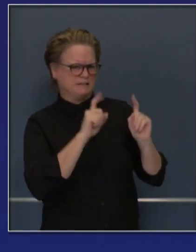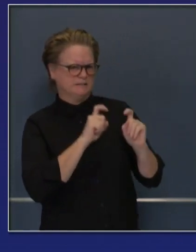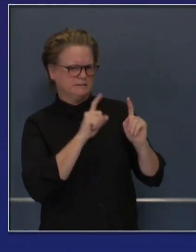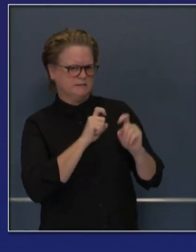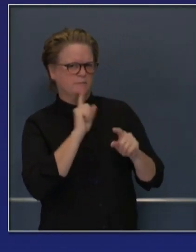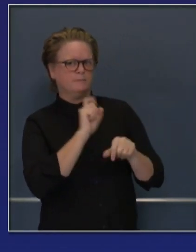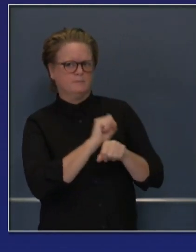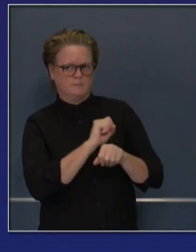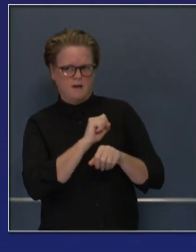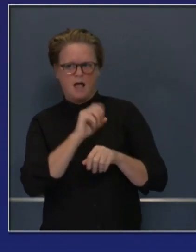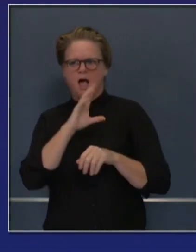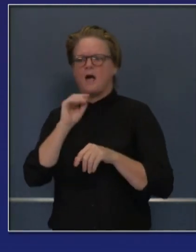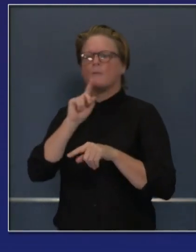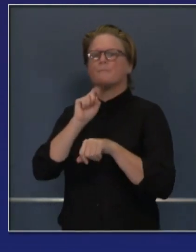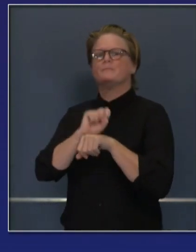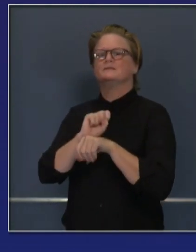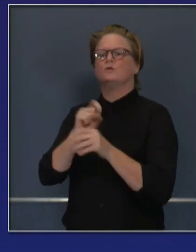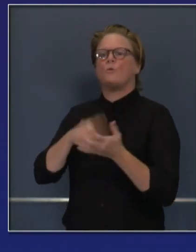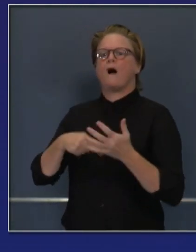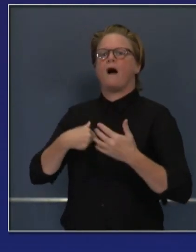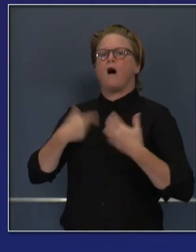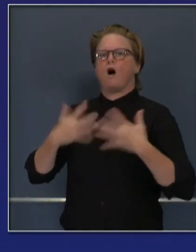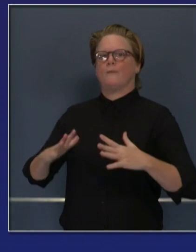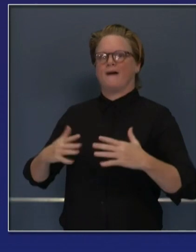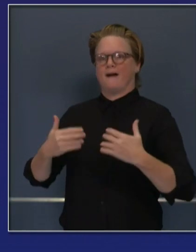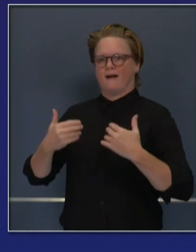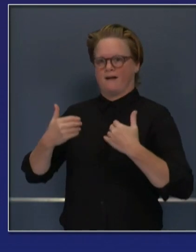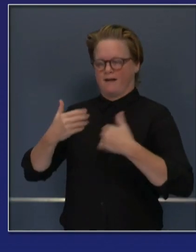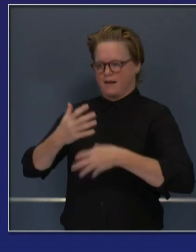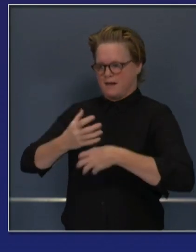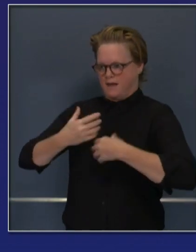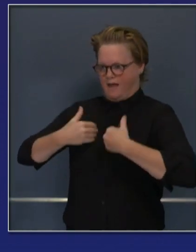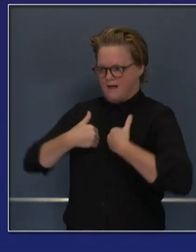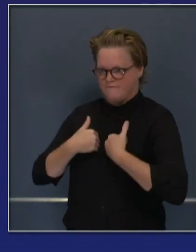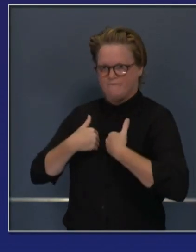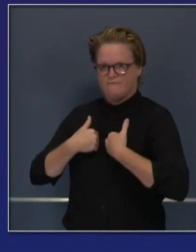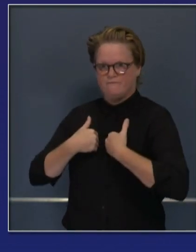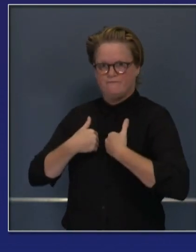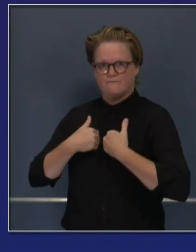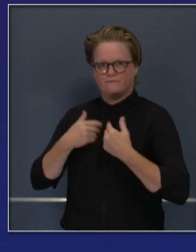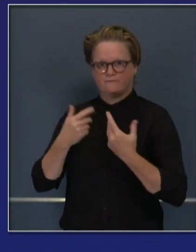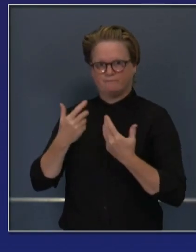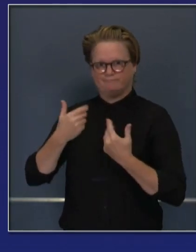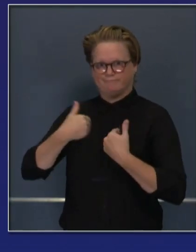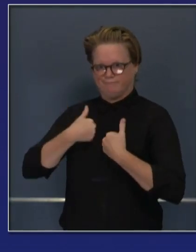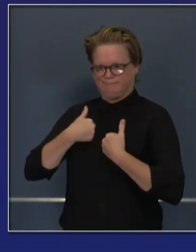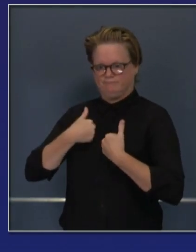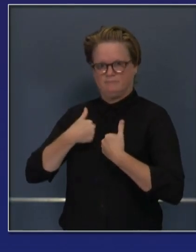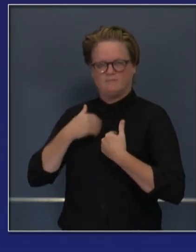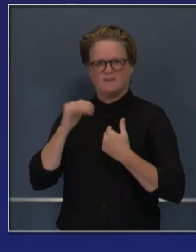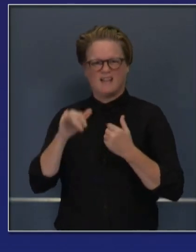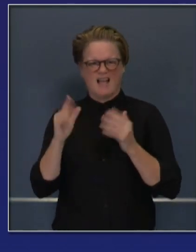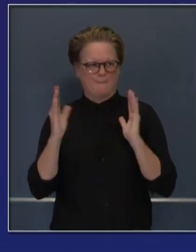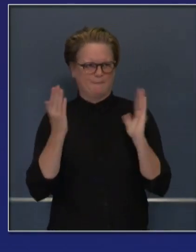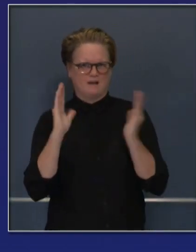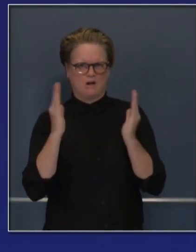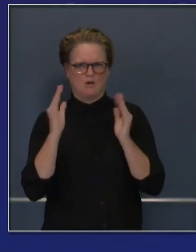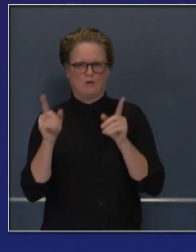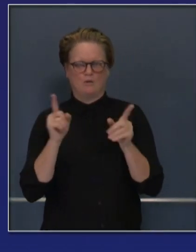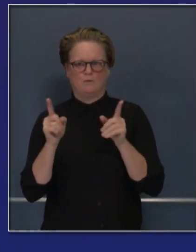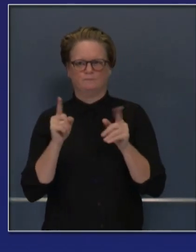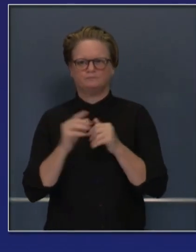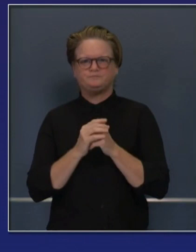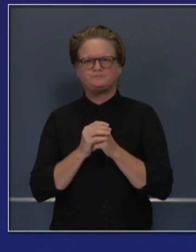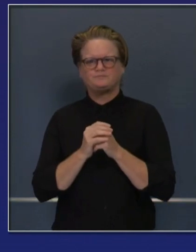surveillance perspective, really understanding the magnitude of what we're up against. And you can again see that increase. And you can see it here